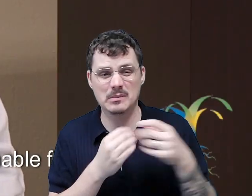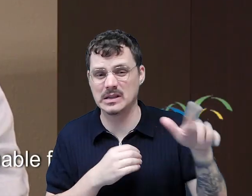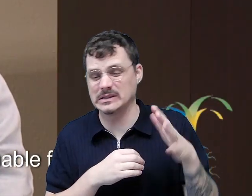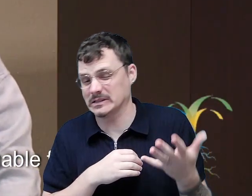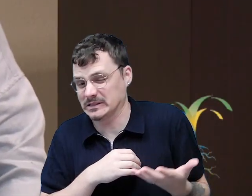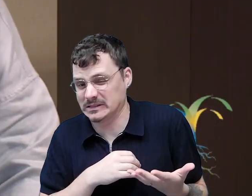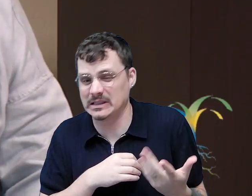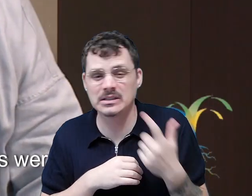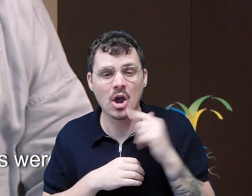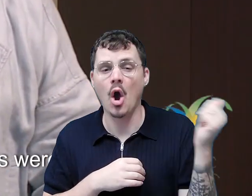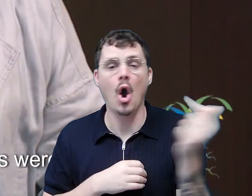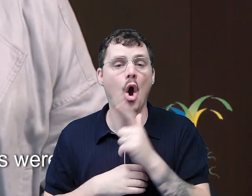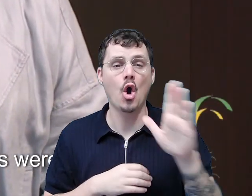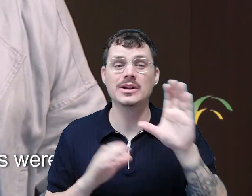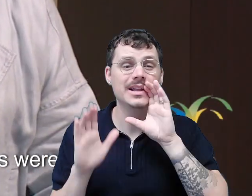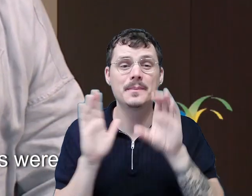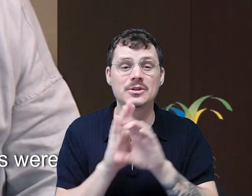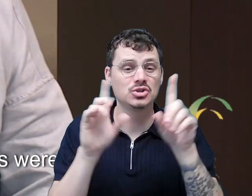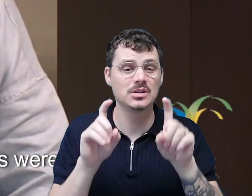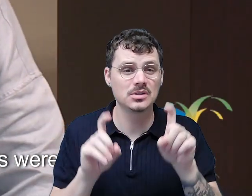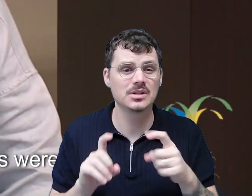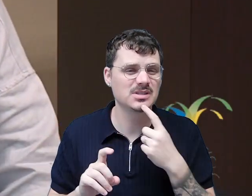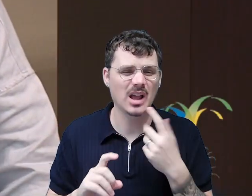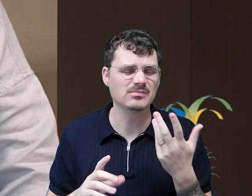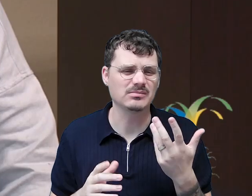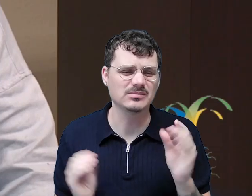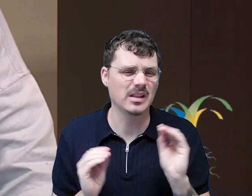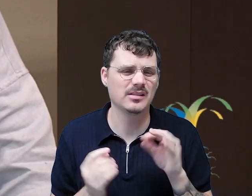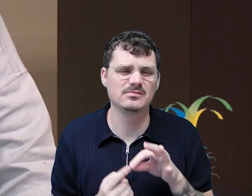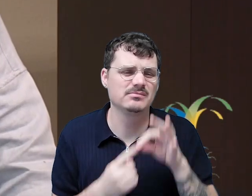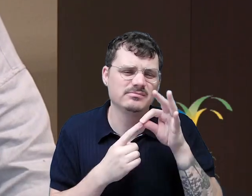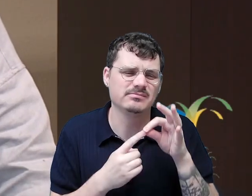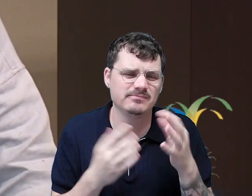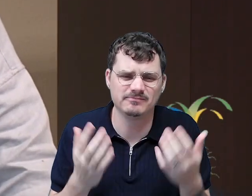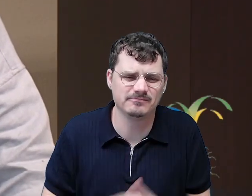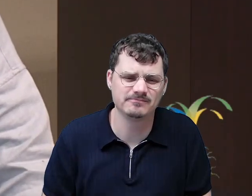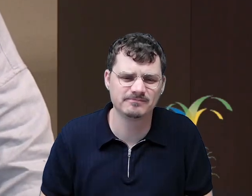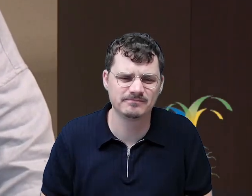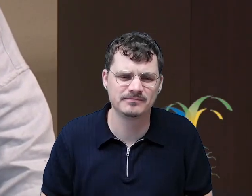questionable family had said that all his imaging studies were unremarkable.